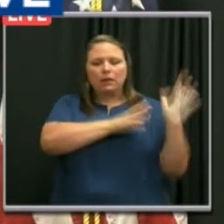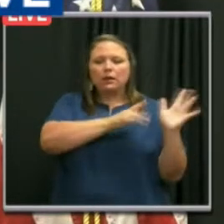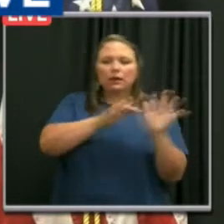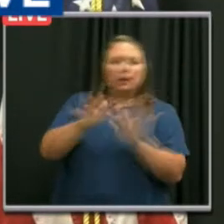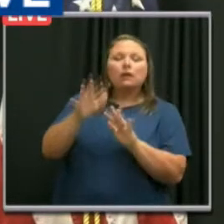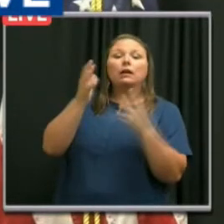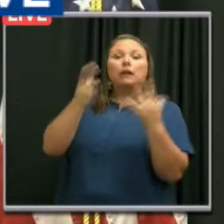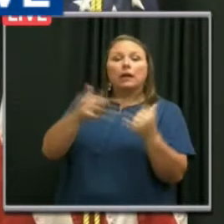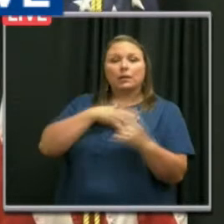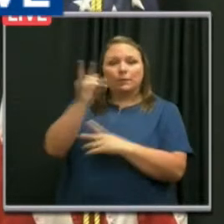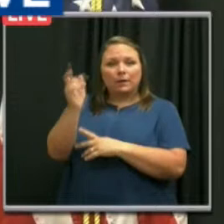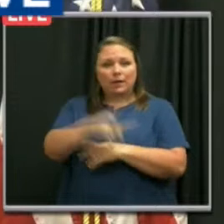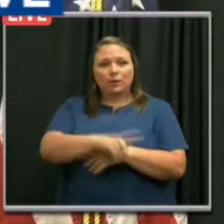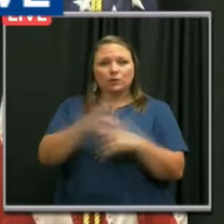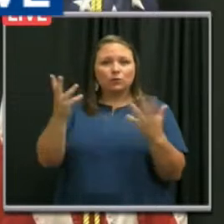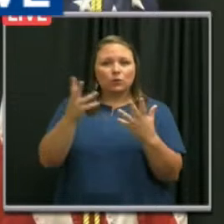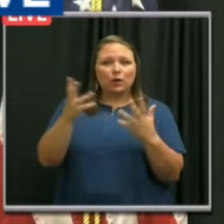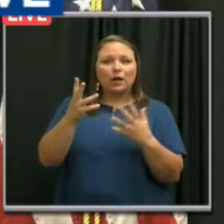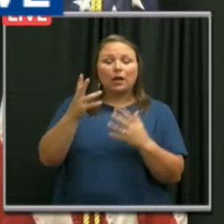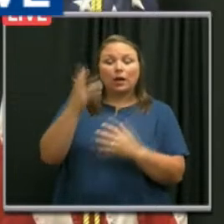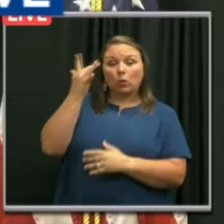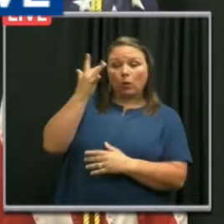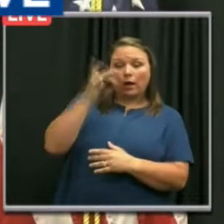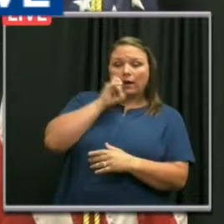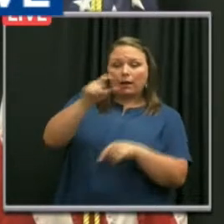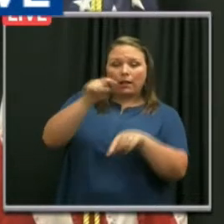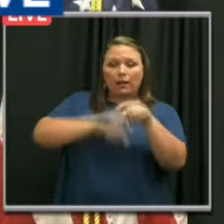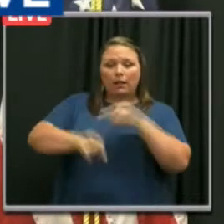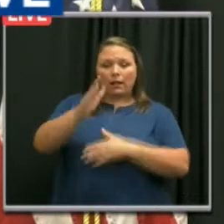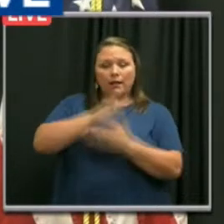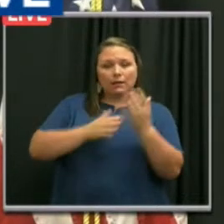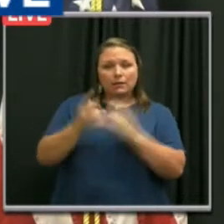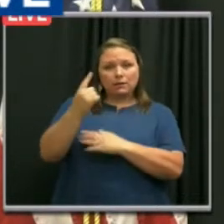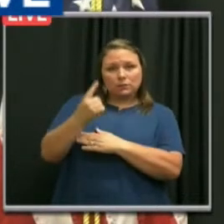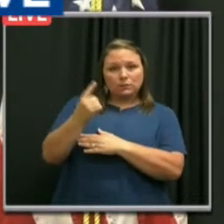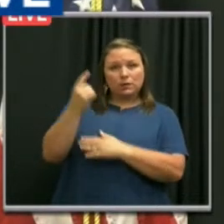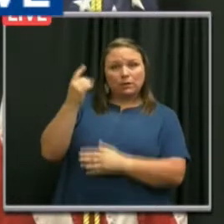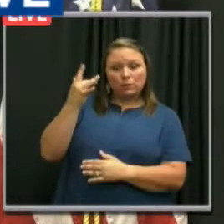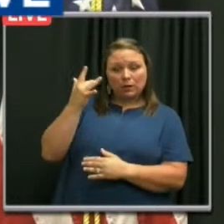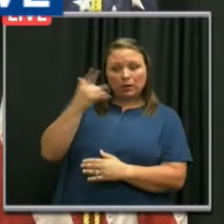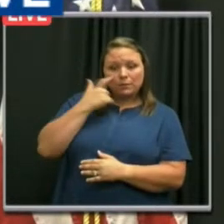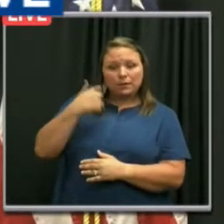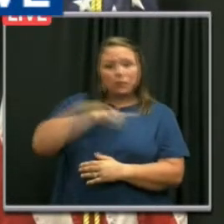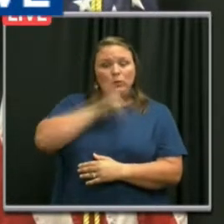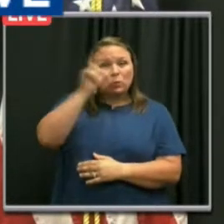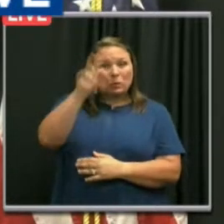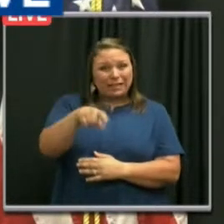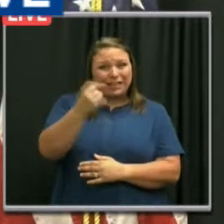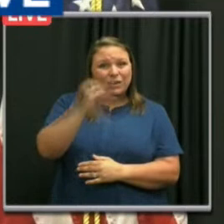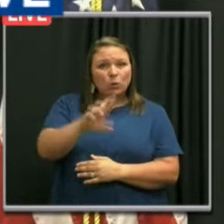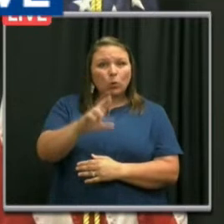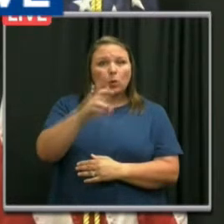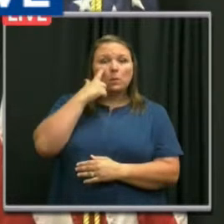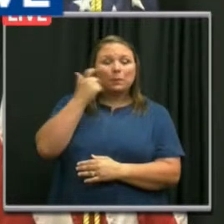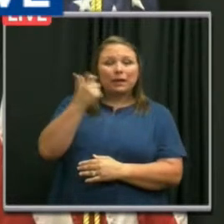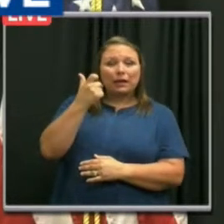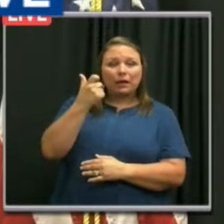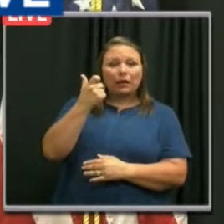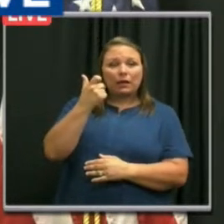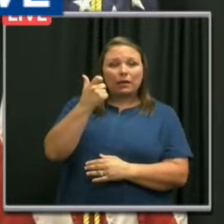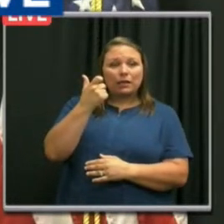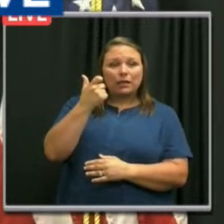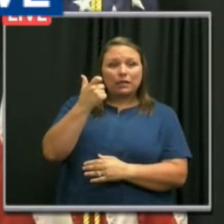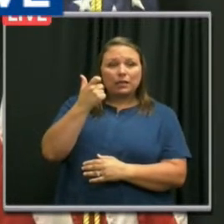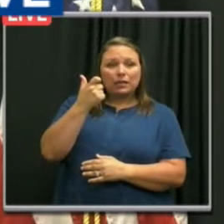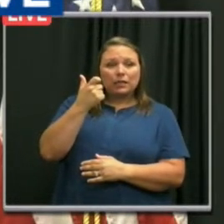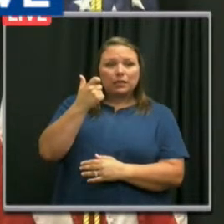So my question is really, is the reason we're not going back to phase one because we don't need to, or because it's sort of